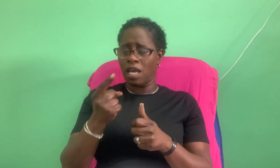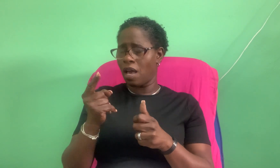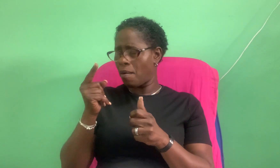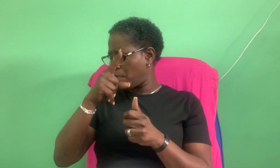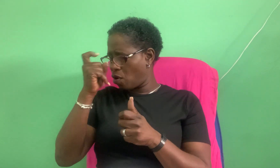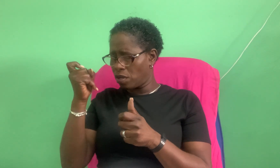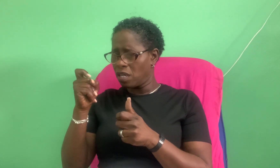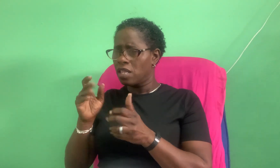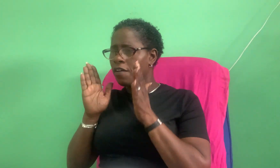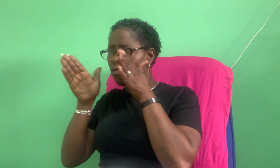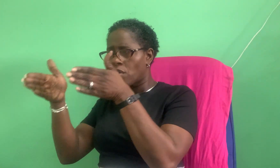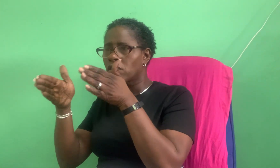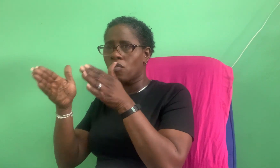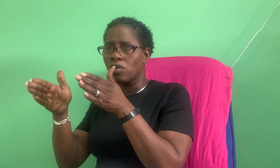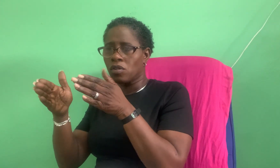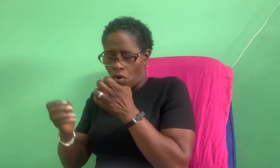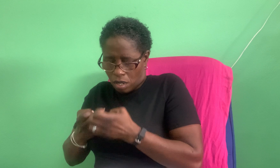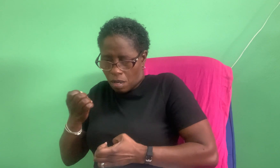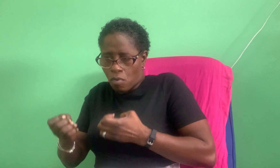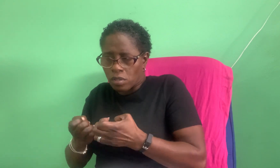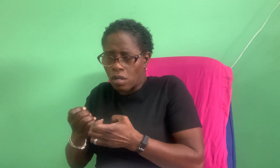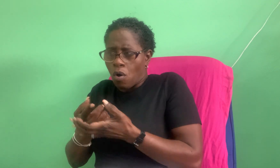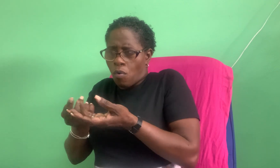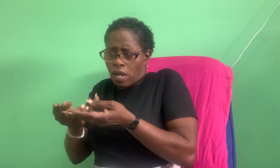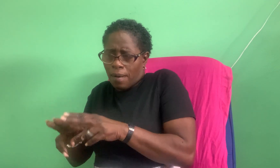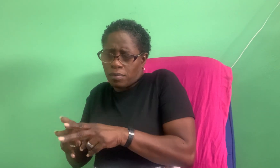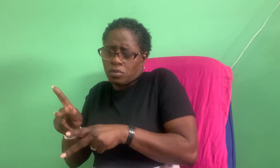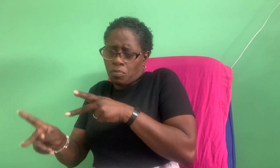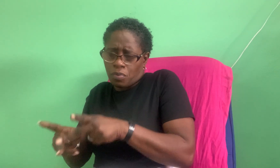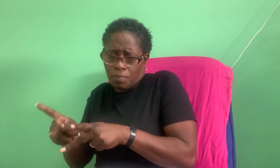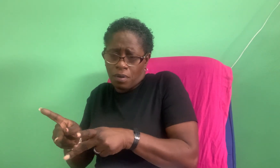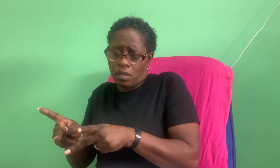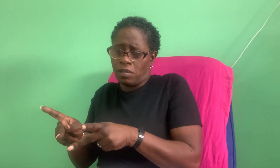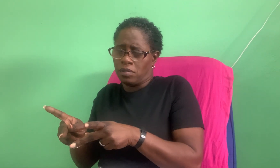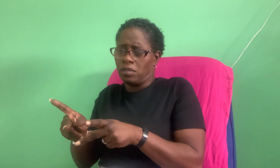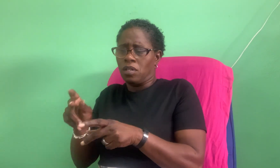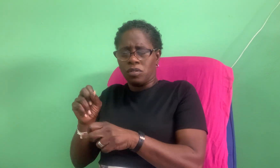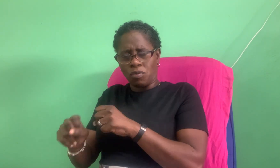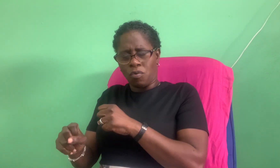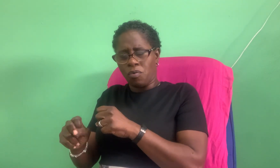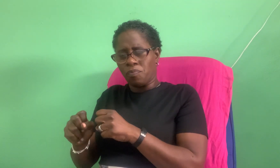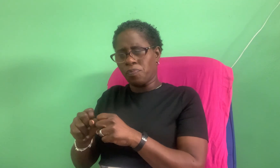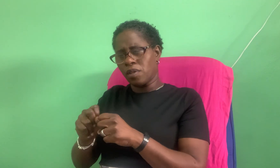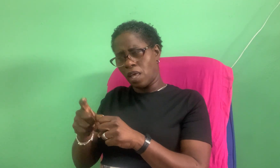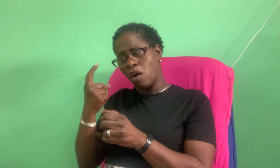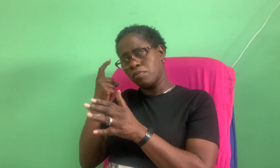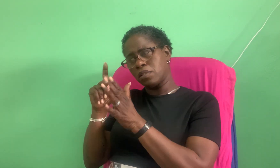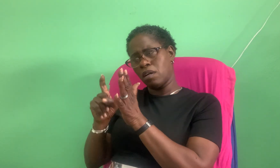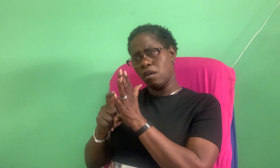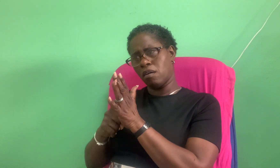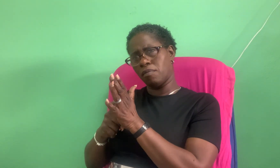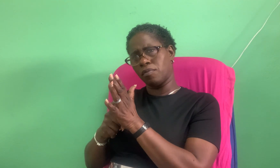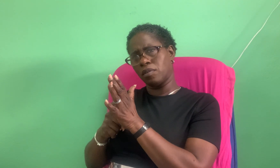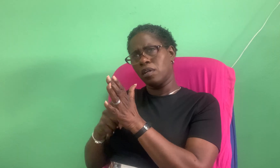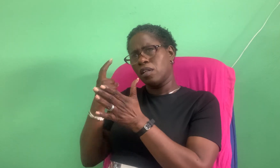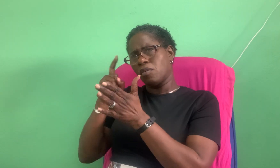with trauma, the impact of trauma and the symptoms of trauma in the population we serve, it makes a lot of sense that what we observe would fall under